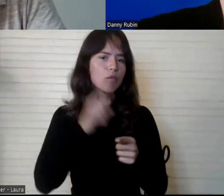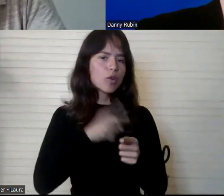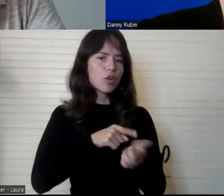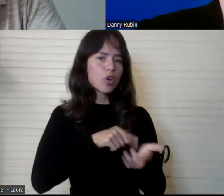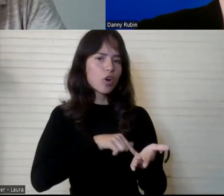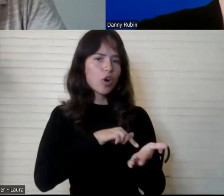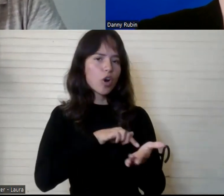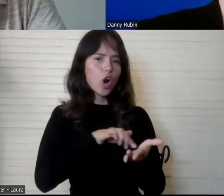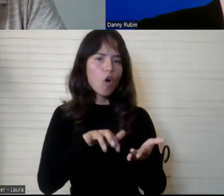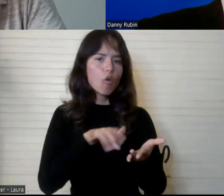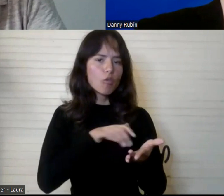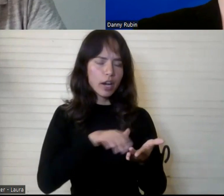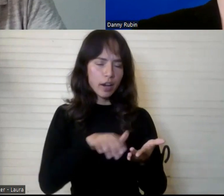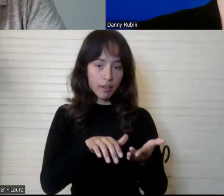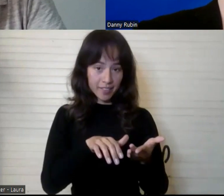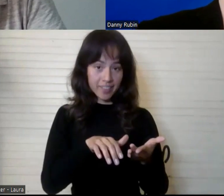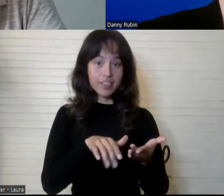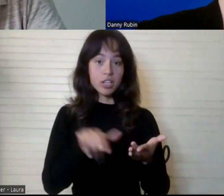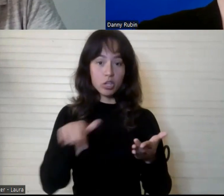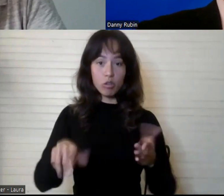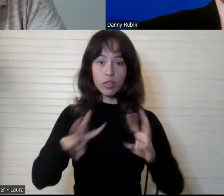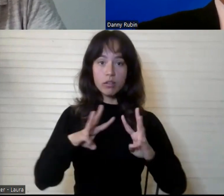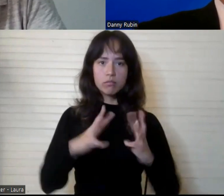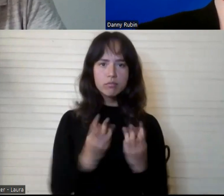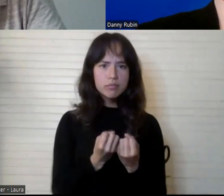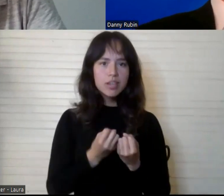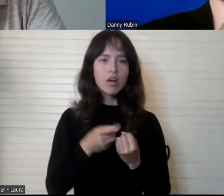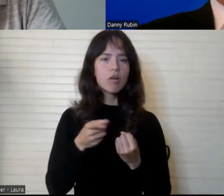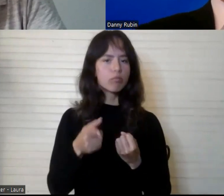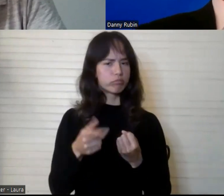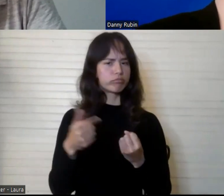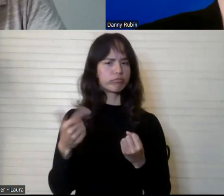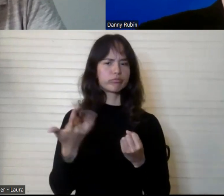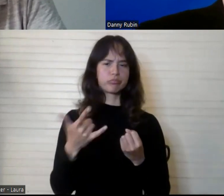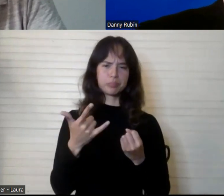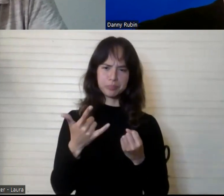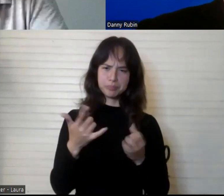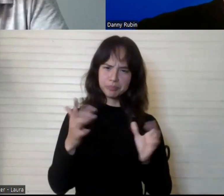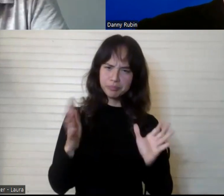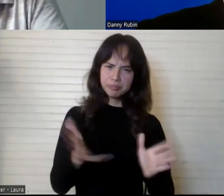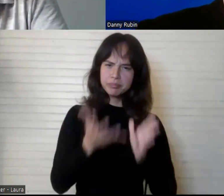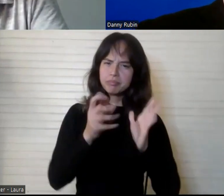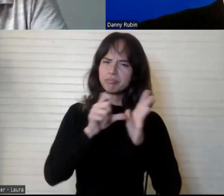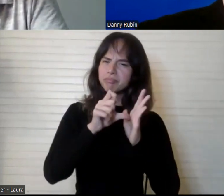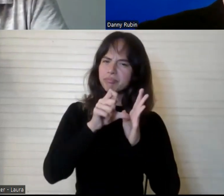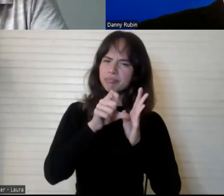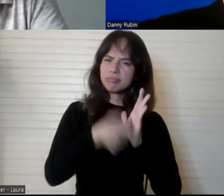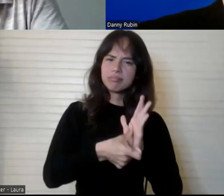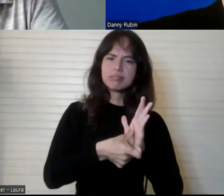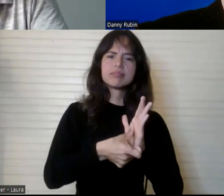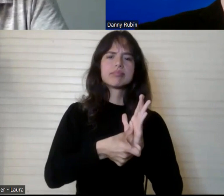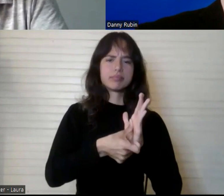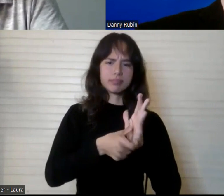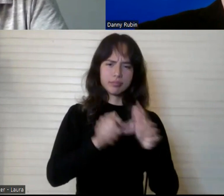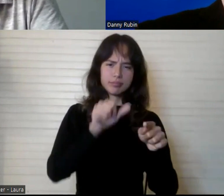big on in these sessions, is getting practical with students. And I was going to get into this a little later, but because you went down that